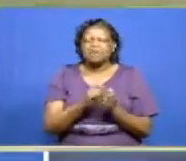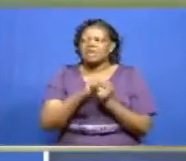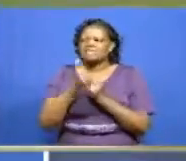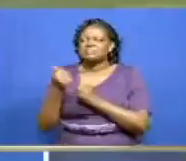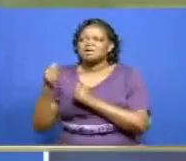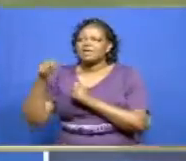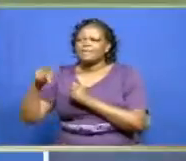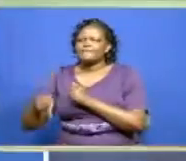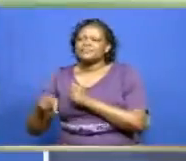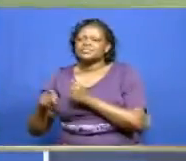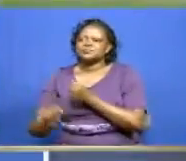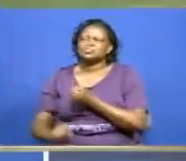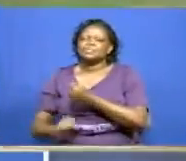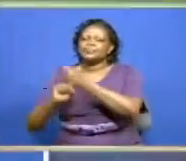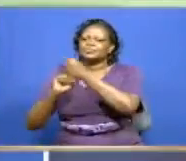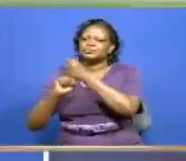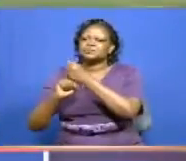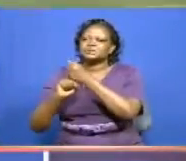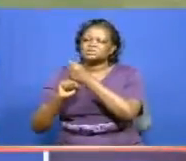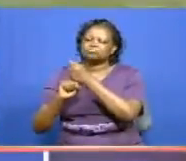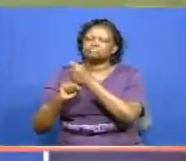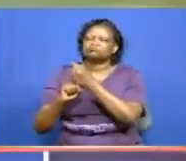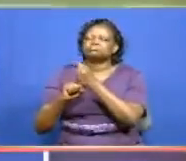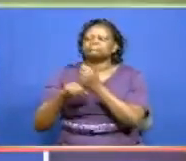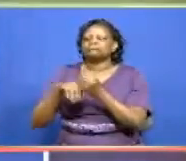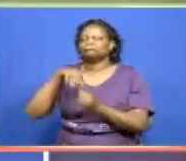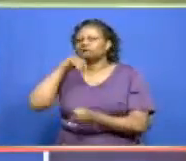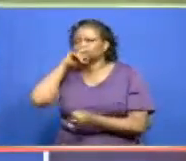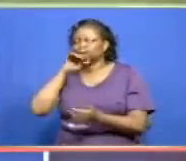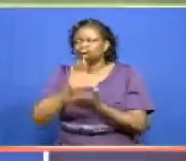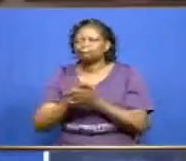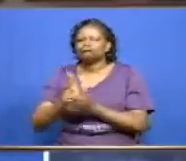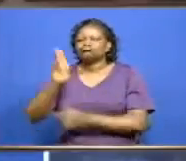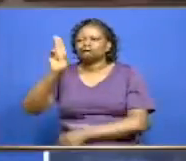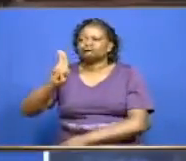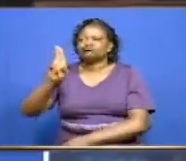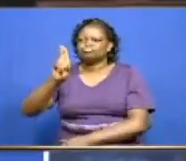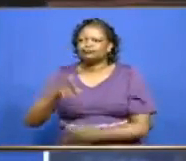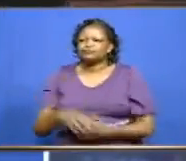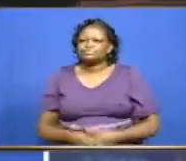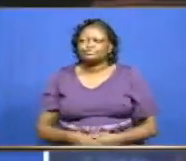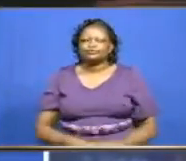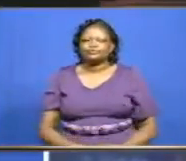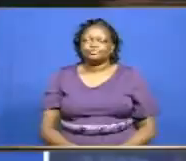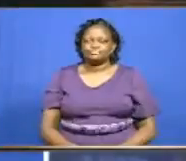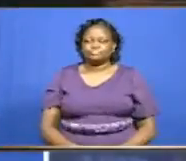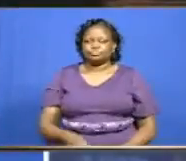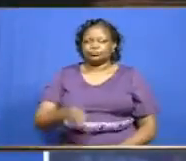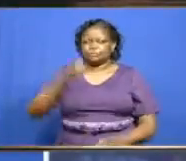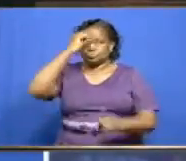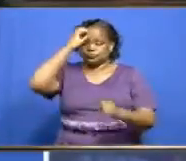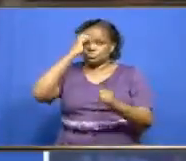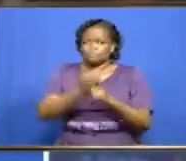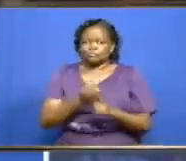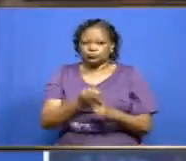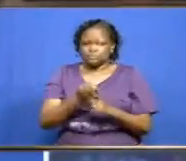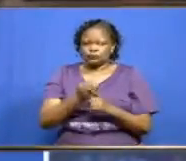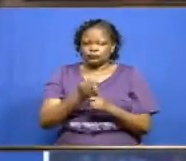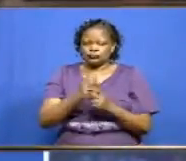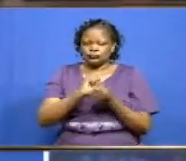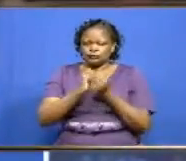allied to the handshake between the President and ODM leader Raila Odinga. The overall objective of this reorganization of the